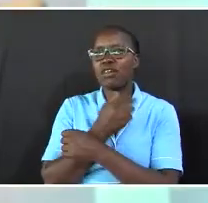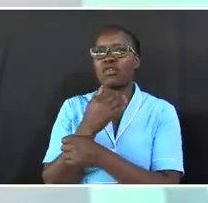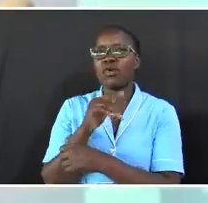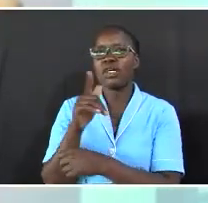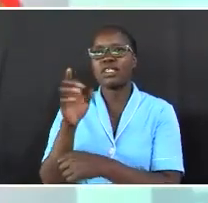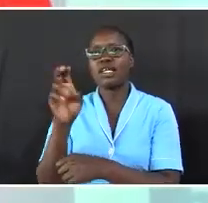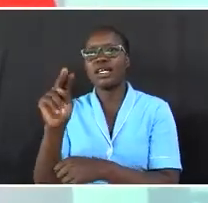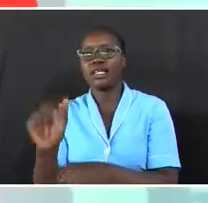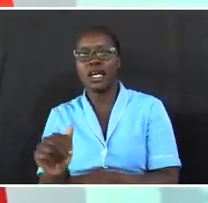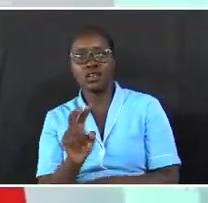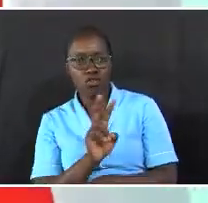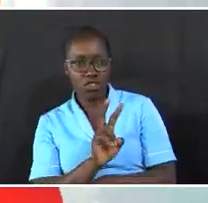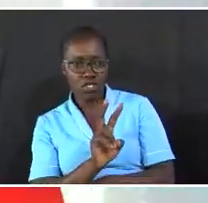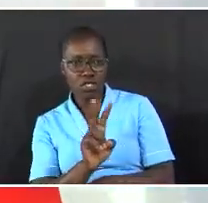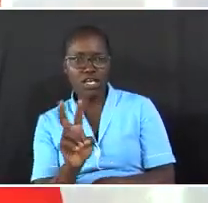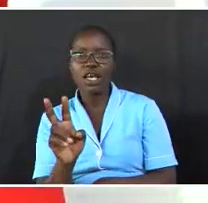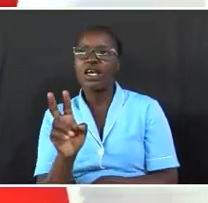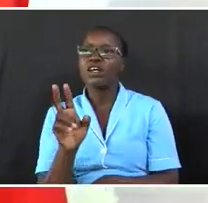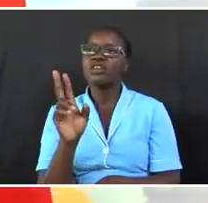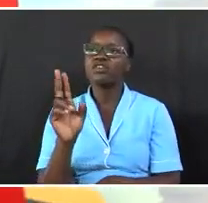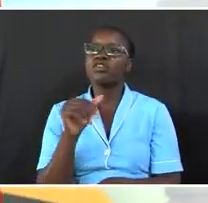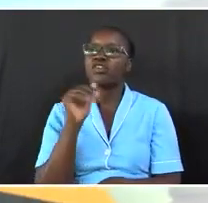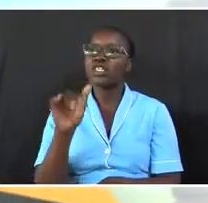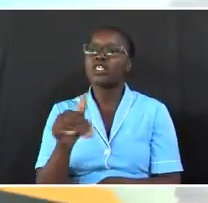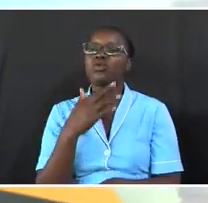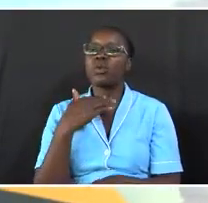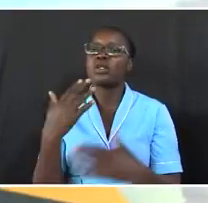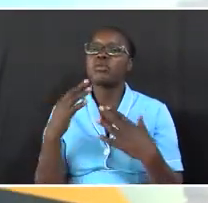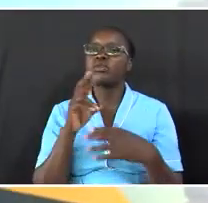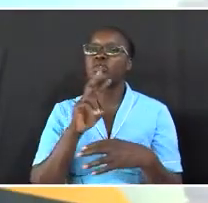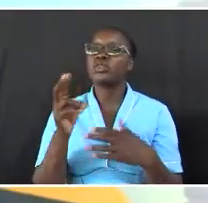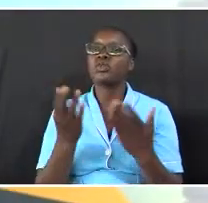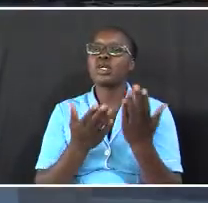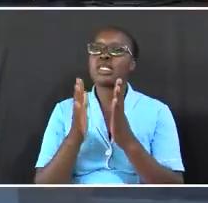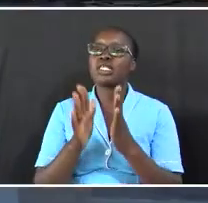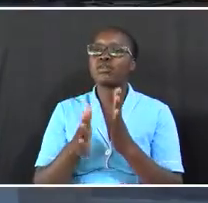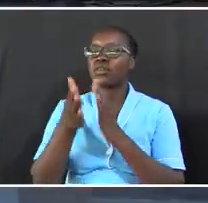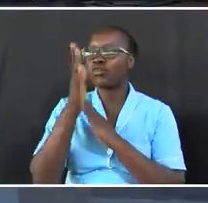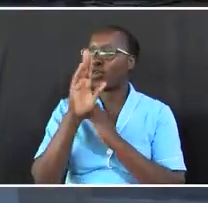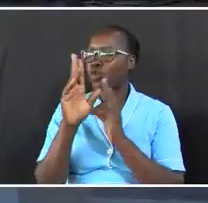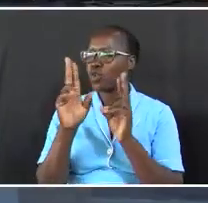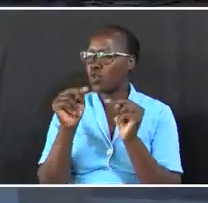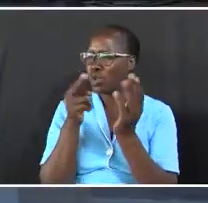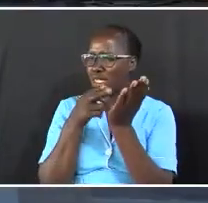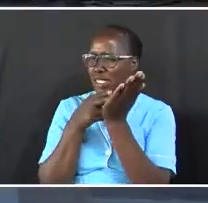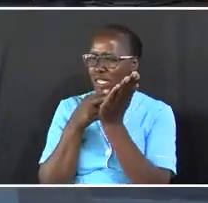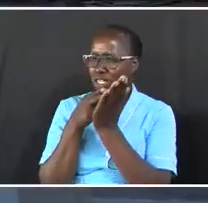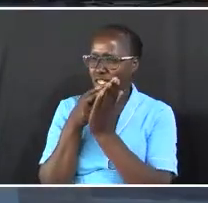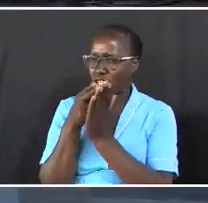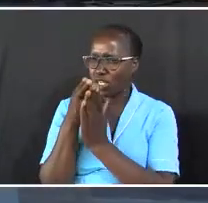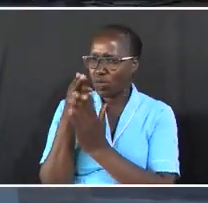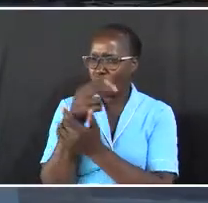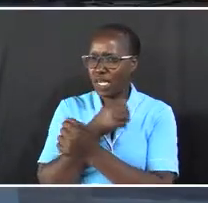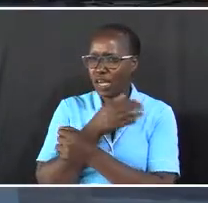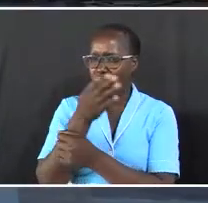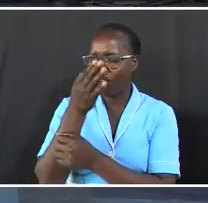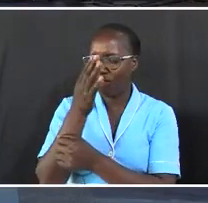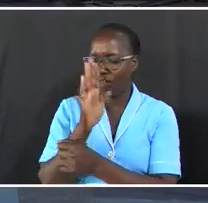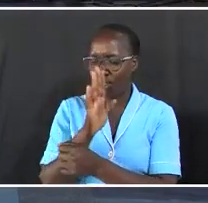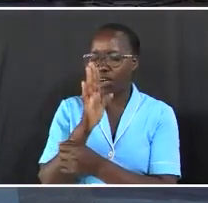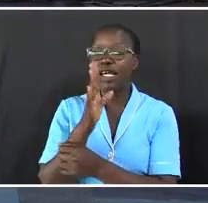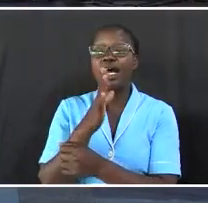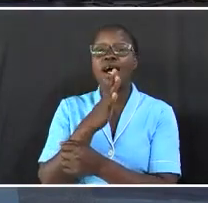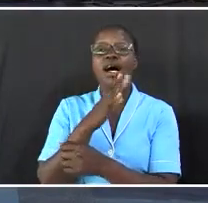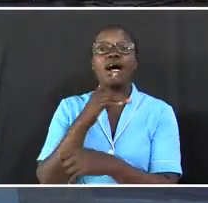see you. Not the love that you want people to see you that you are a servant of God. It is the genuine love for God.